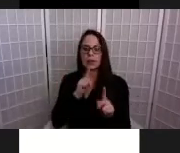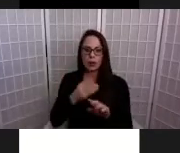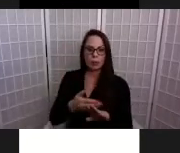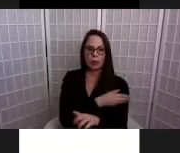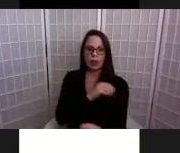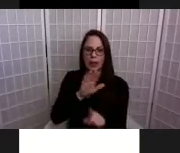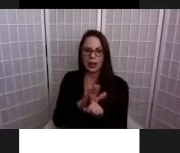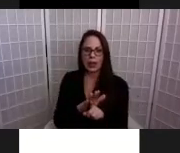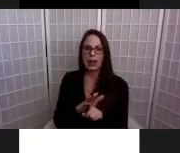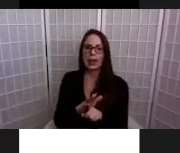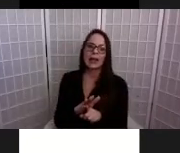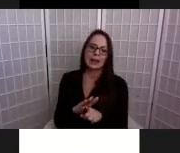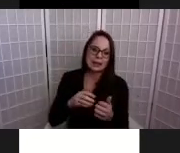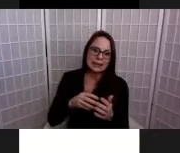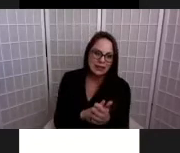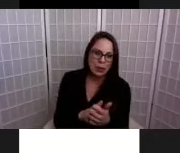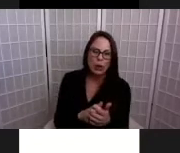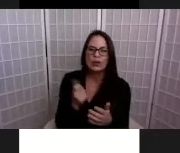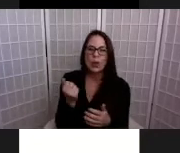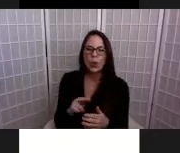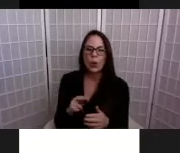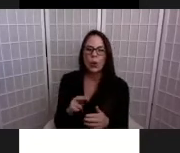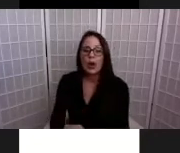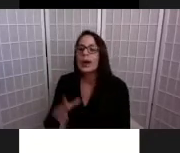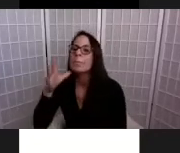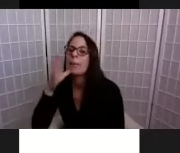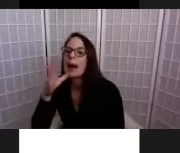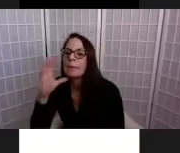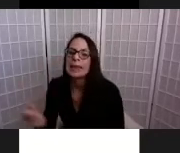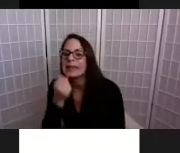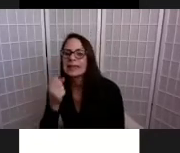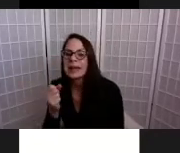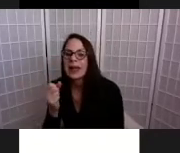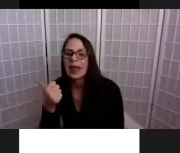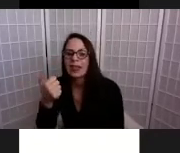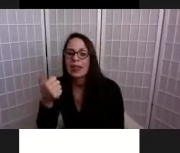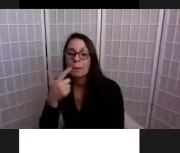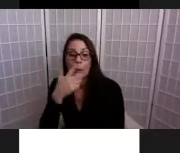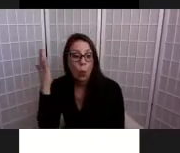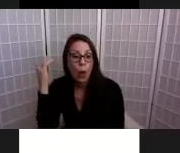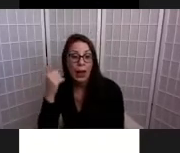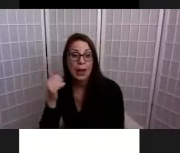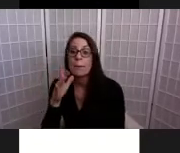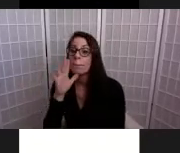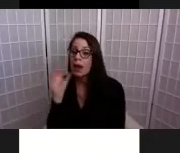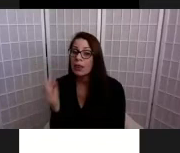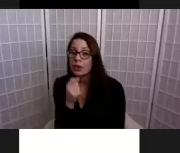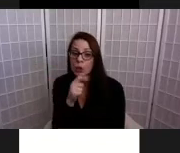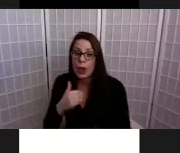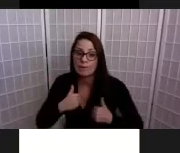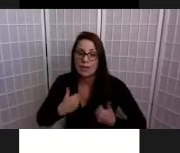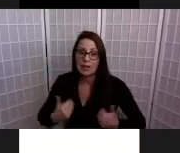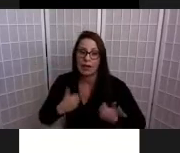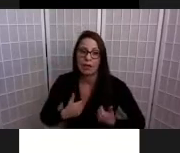many people, it's been called mommy's thumb because a lot of young mothers who have newborns will get this. I've seen it in